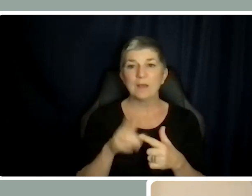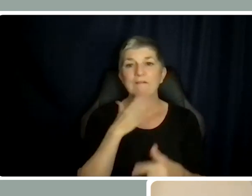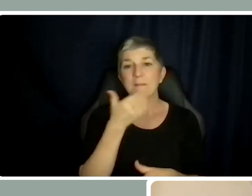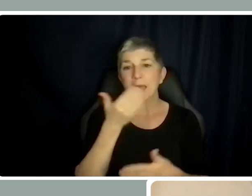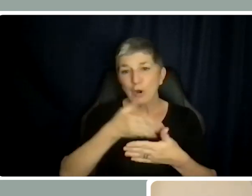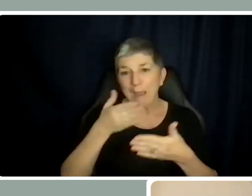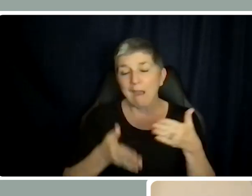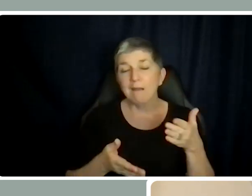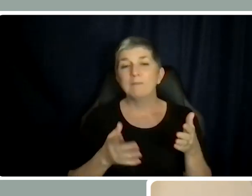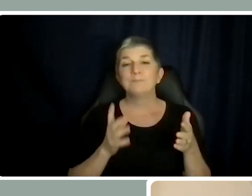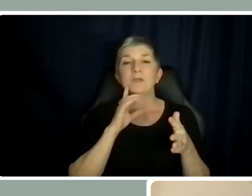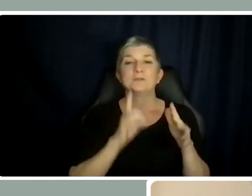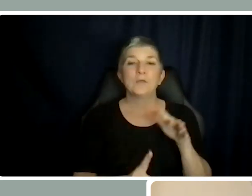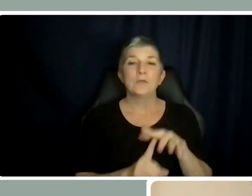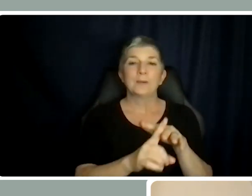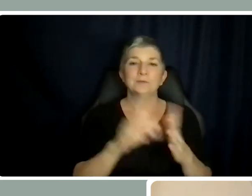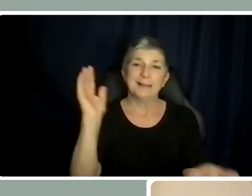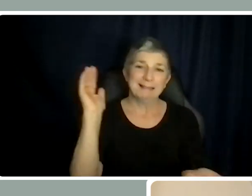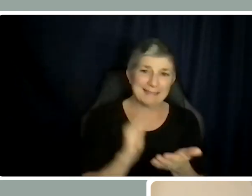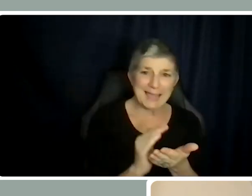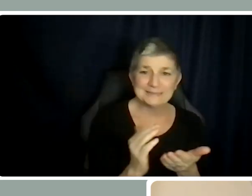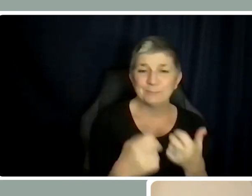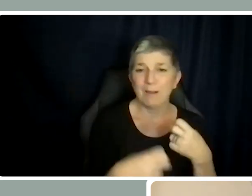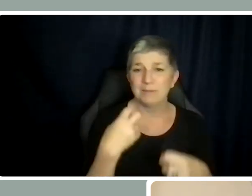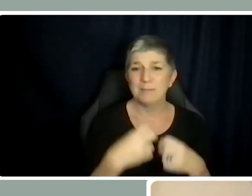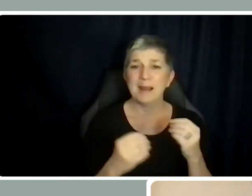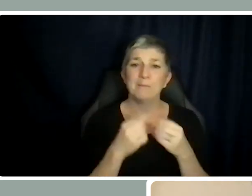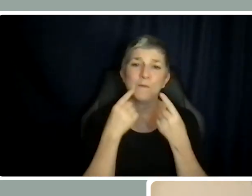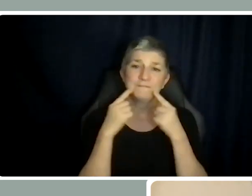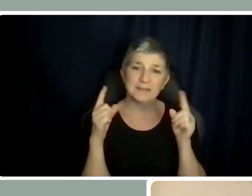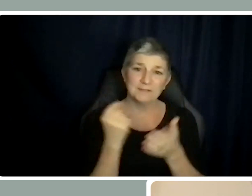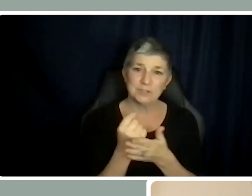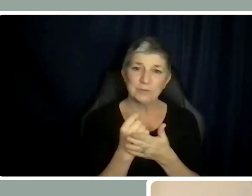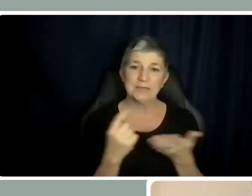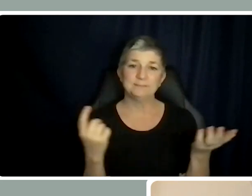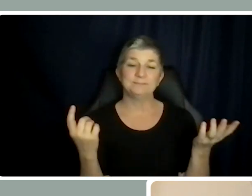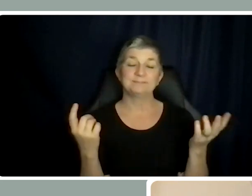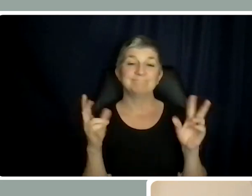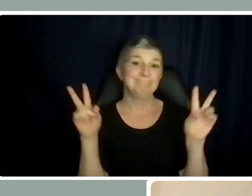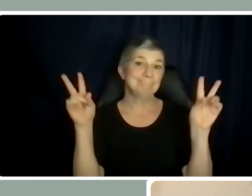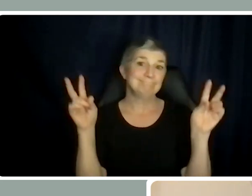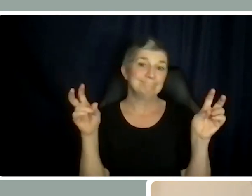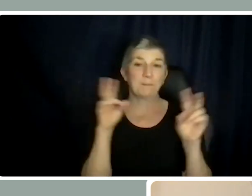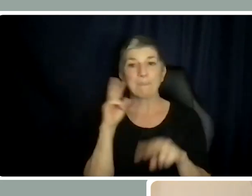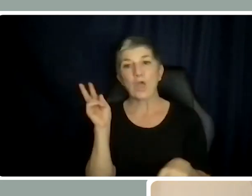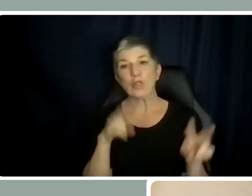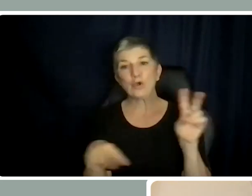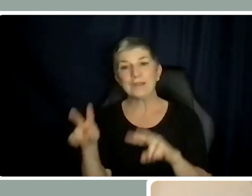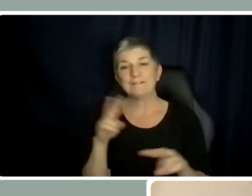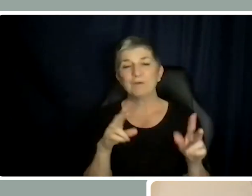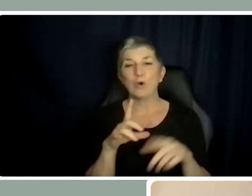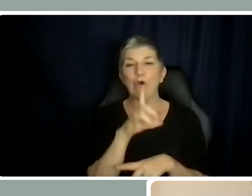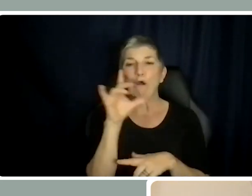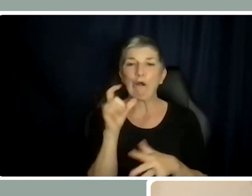the recurrence, wouldn't be as big of a deal and would be more effectively treated. So I would call that, you're looking for like an